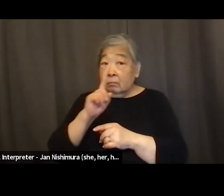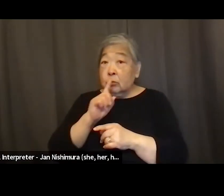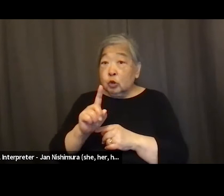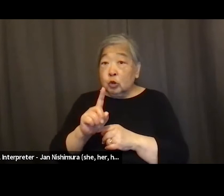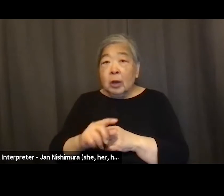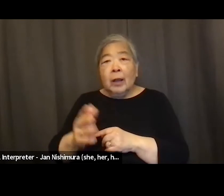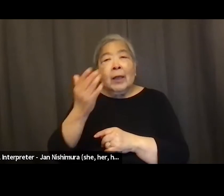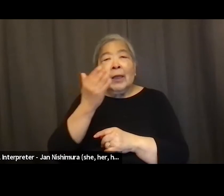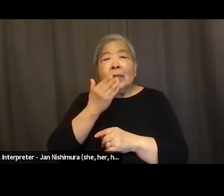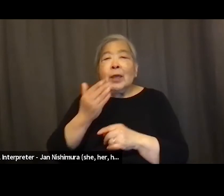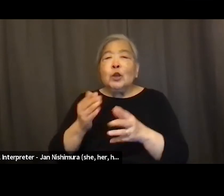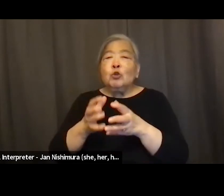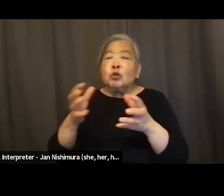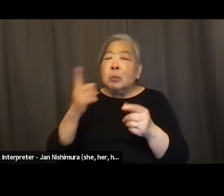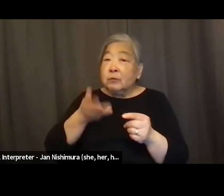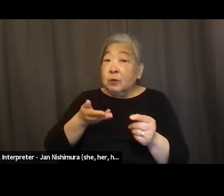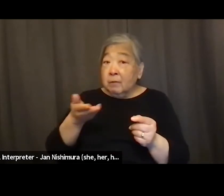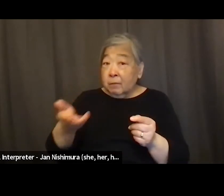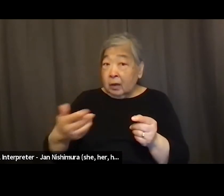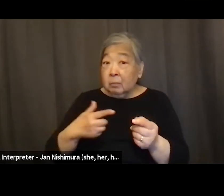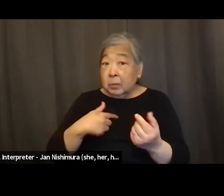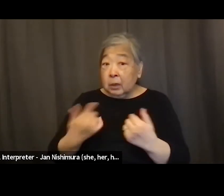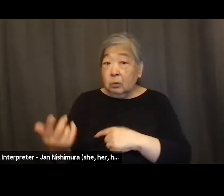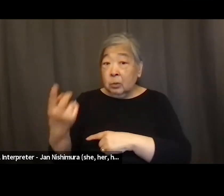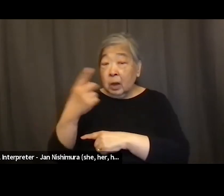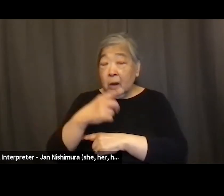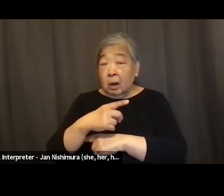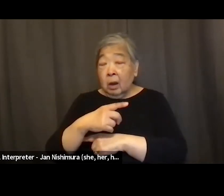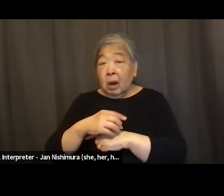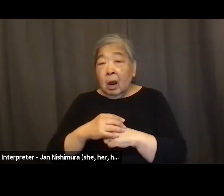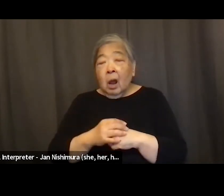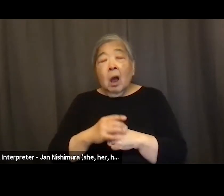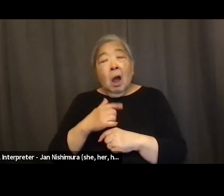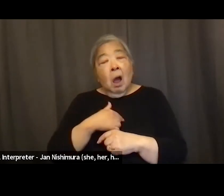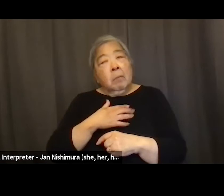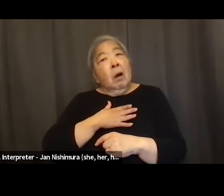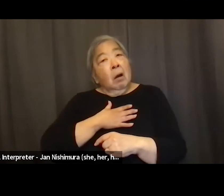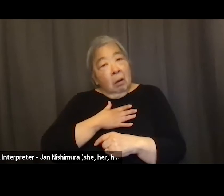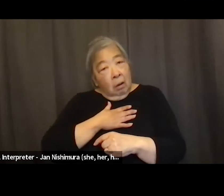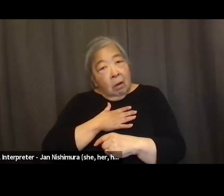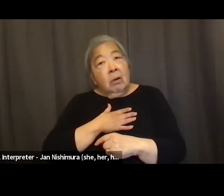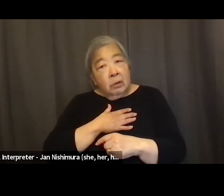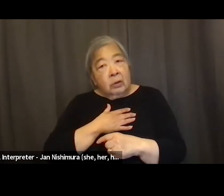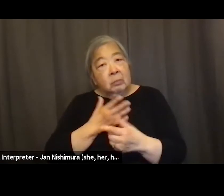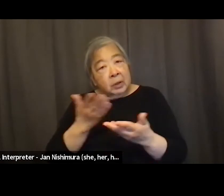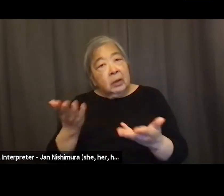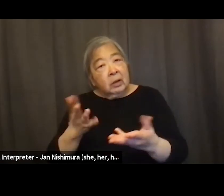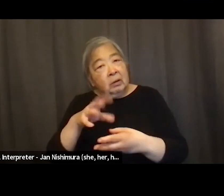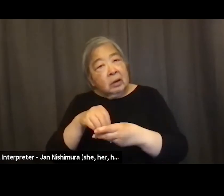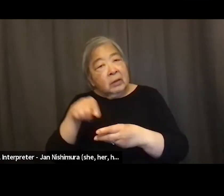Thank you so much for having me today. I am heartened to be in this community